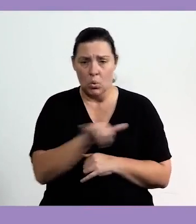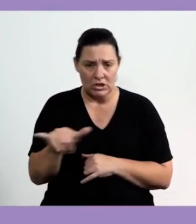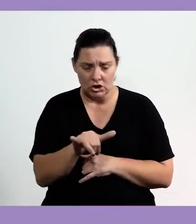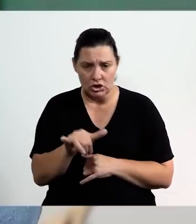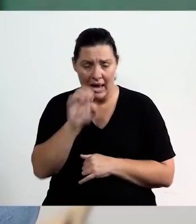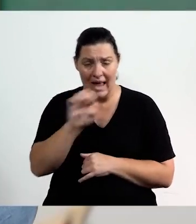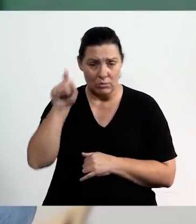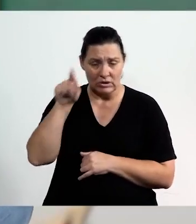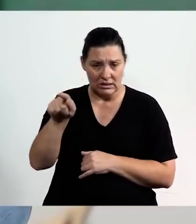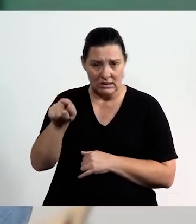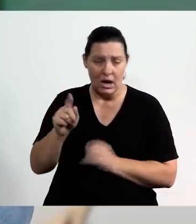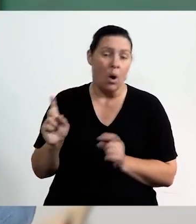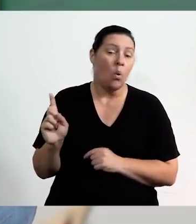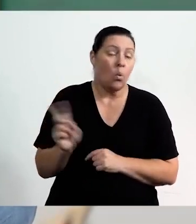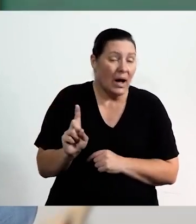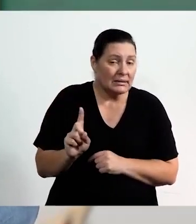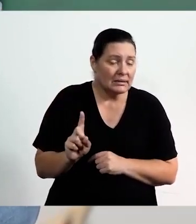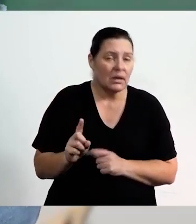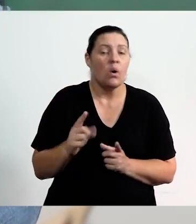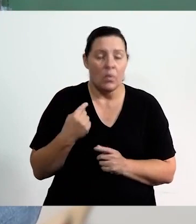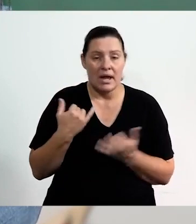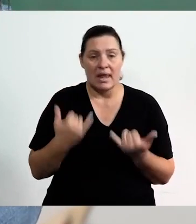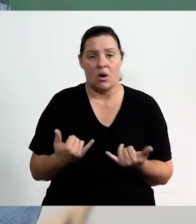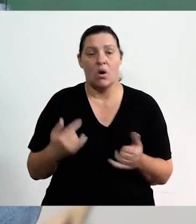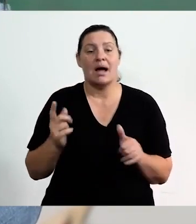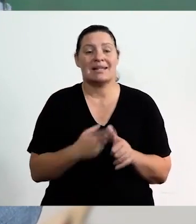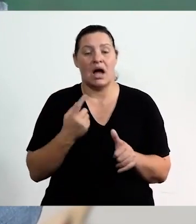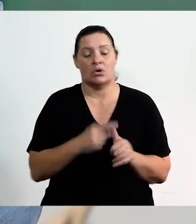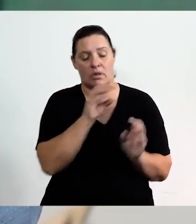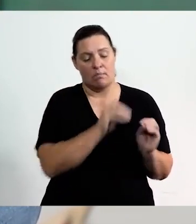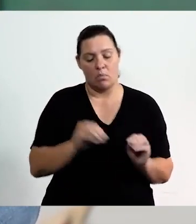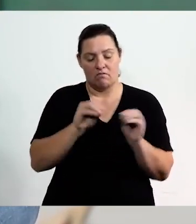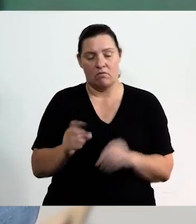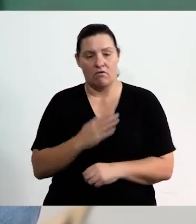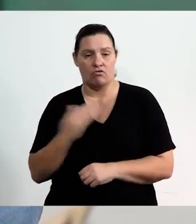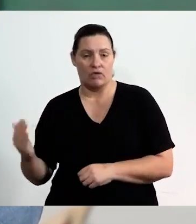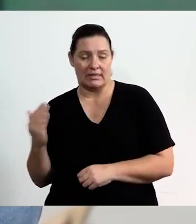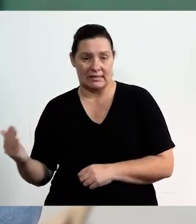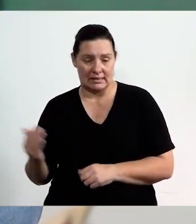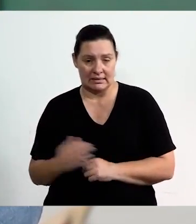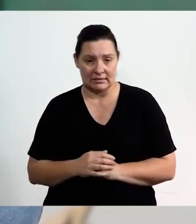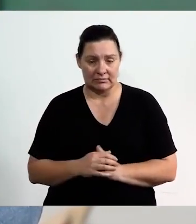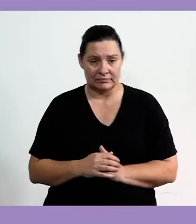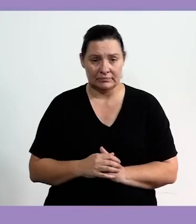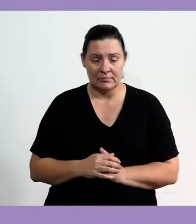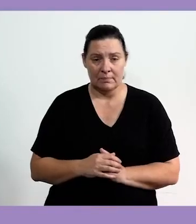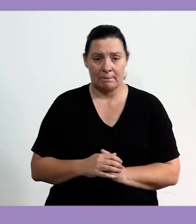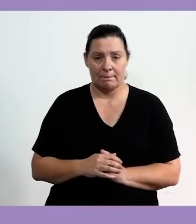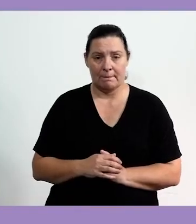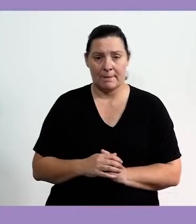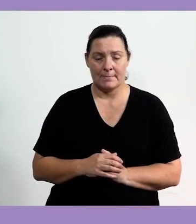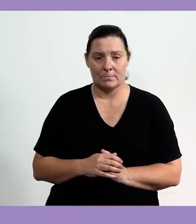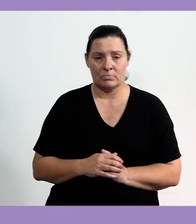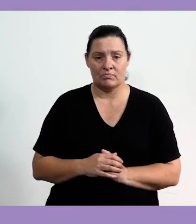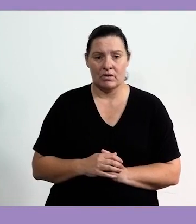to figure out which exponent it will be, or what exponent it will be, we need to see how many times we are shifting that